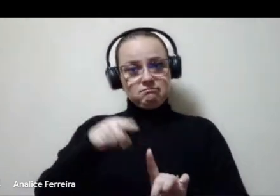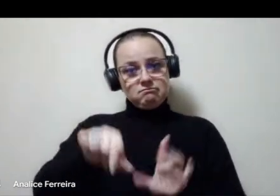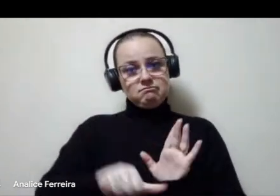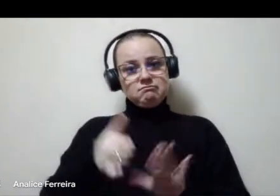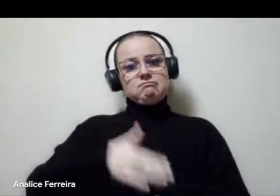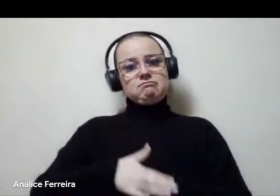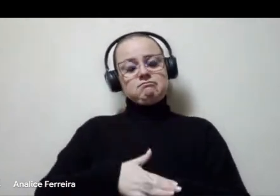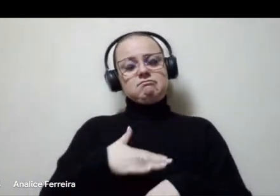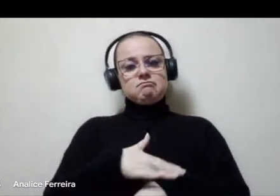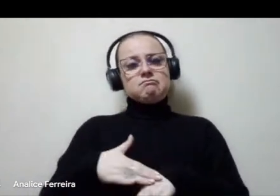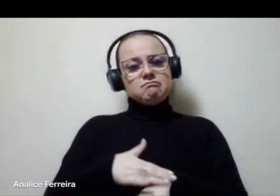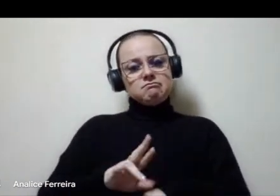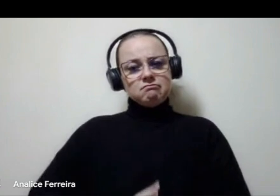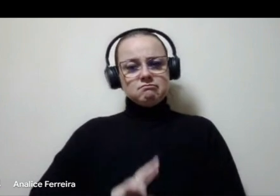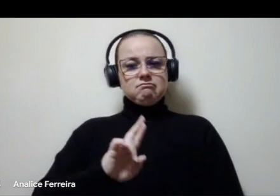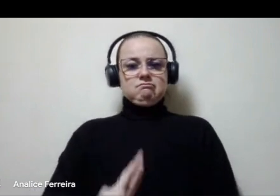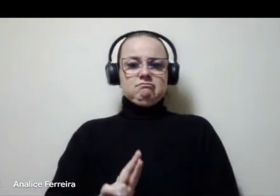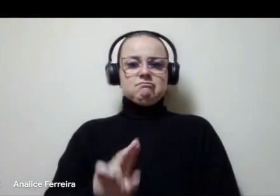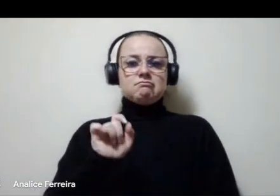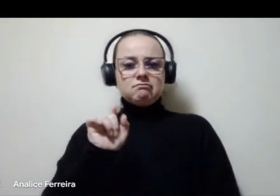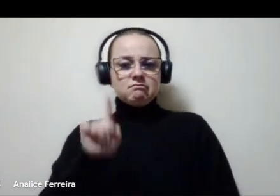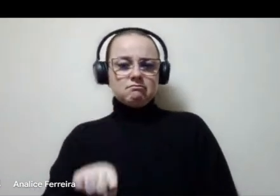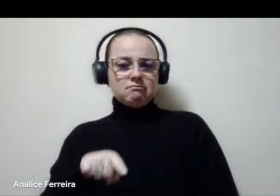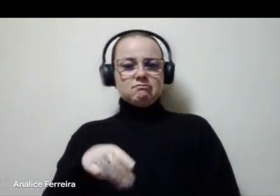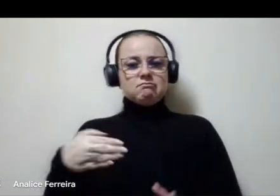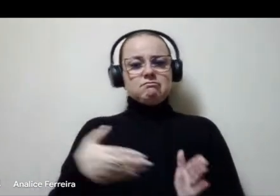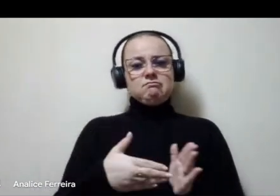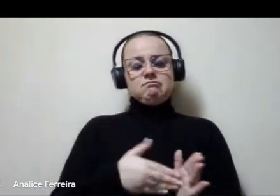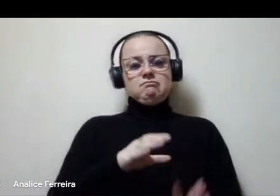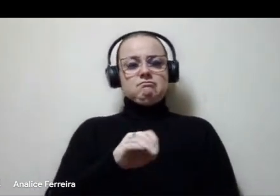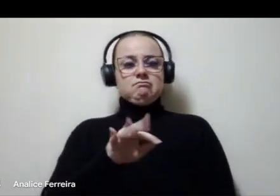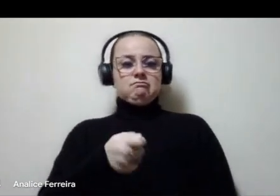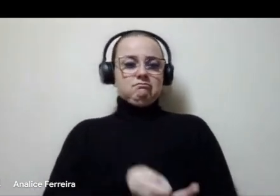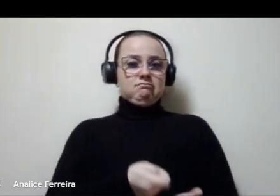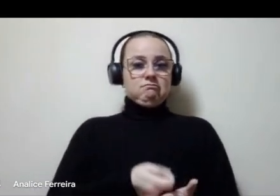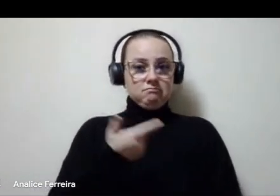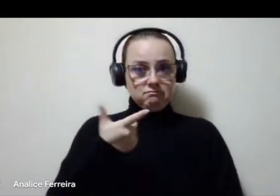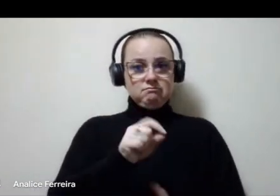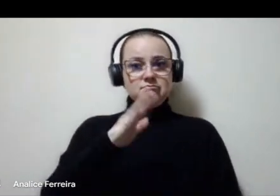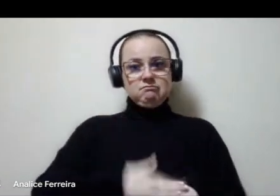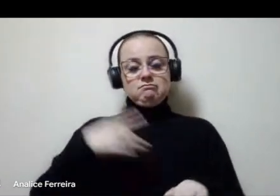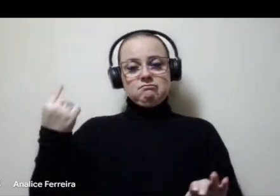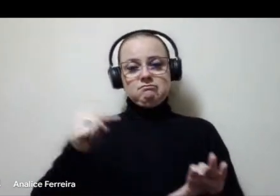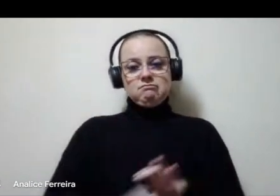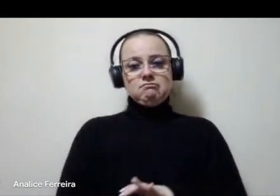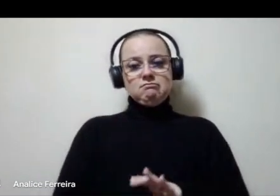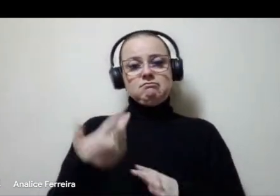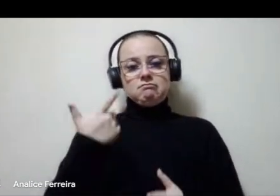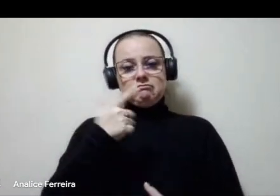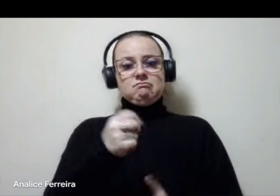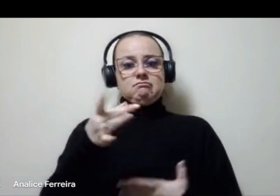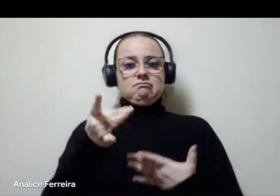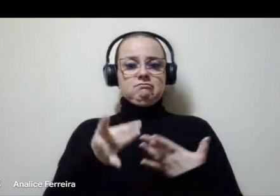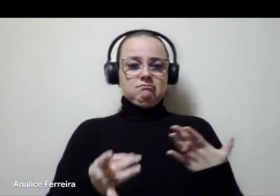with representatives of what are the quotas obligatory, for us to be able to understand, for us to be able detail, to be able